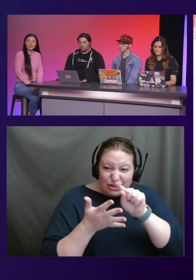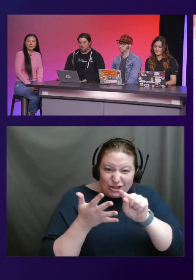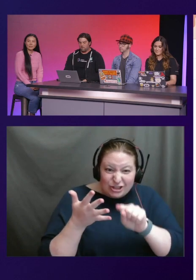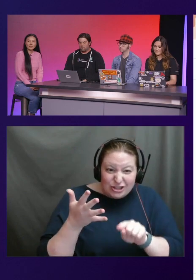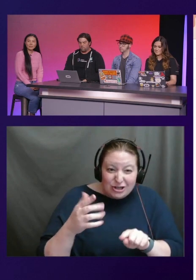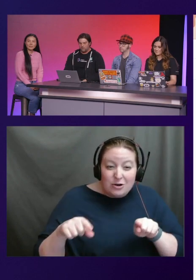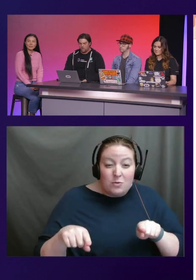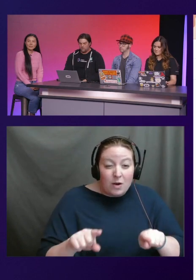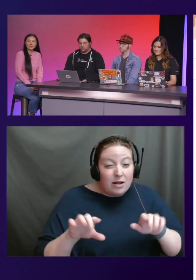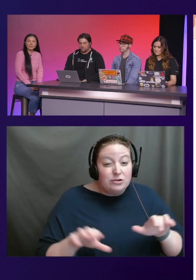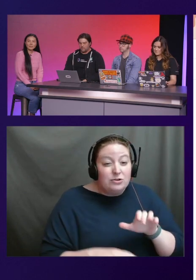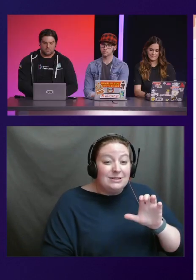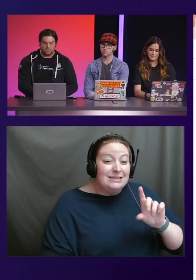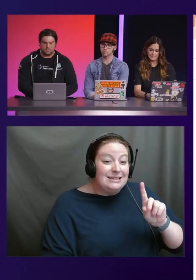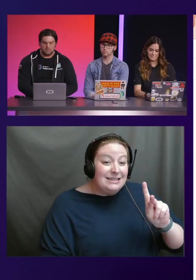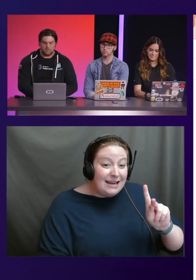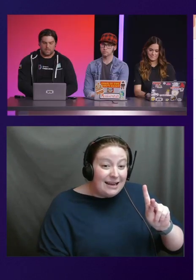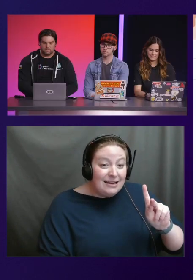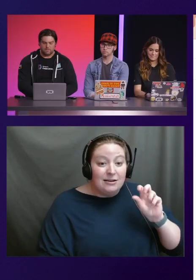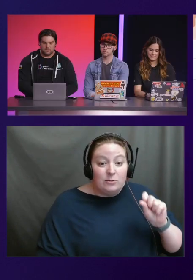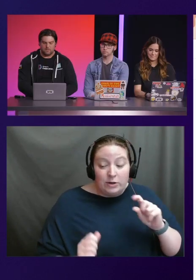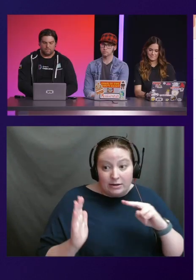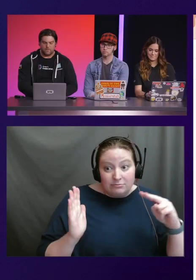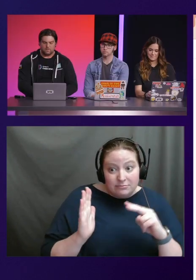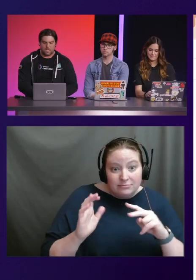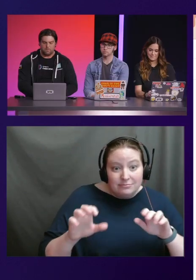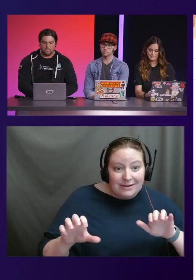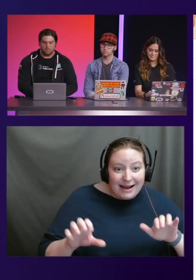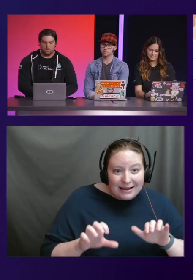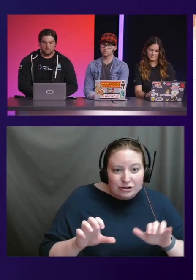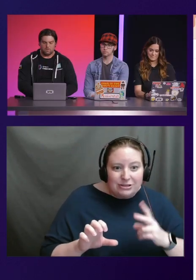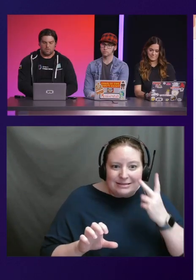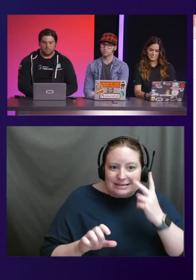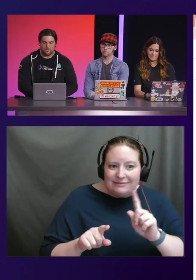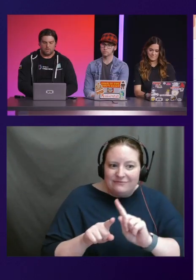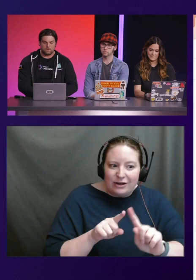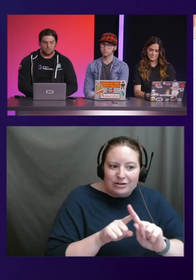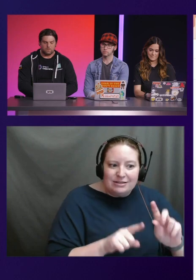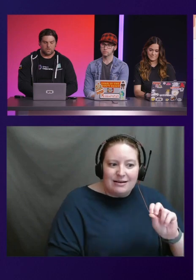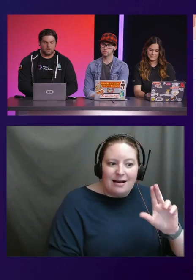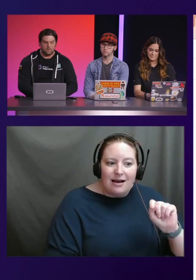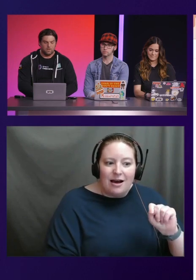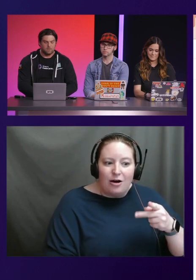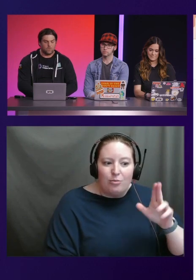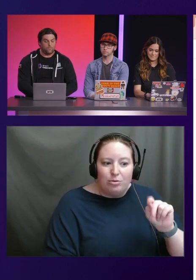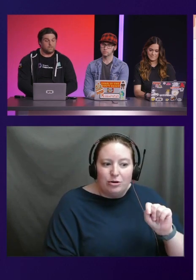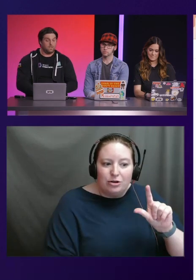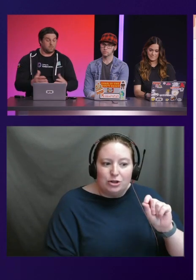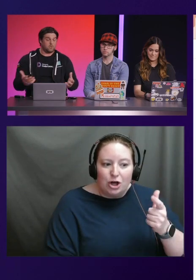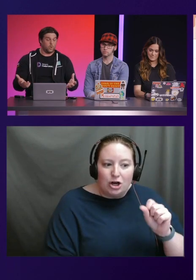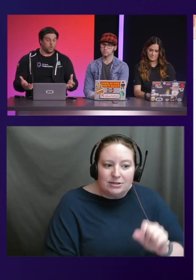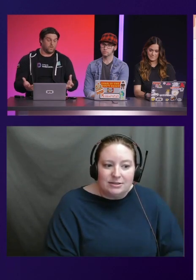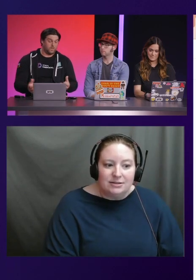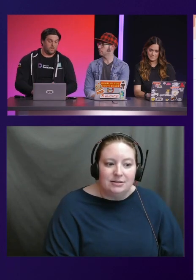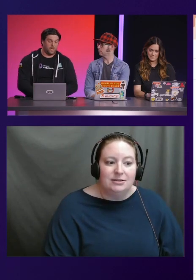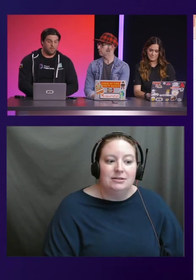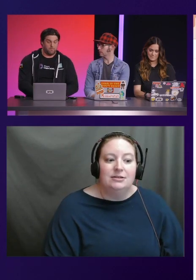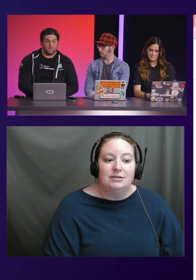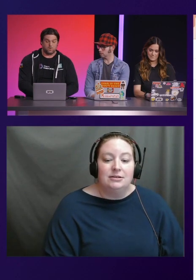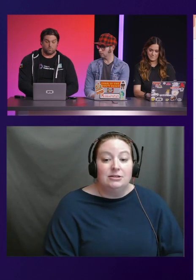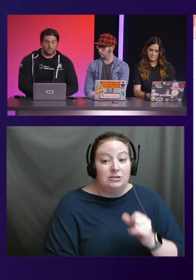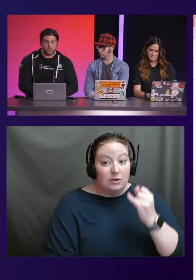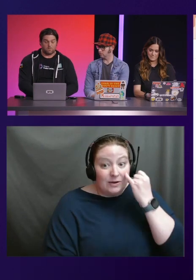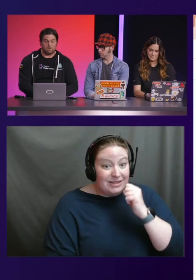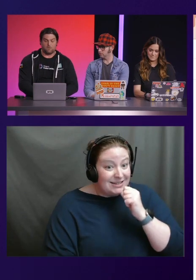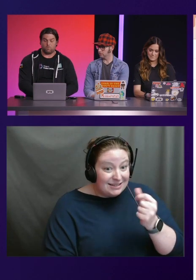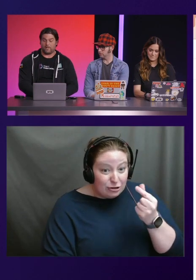CDK, we can go into these actions and kind of see the various output logs that are associated. So if it doesn't go green and it